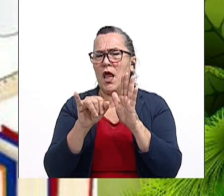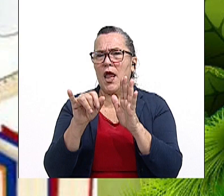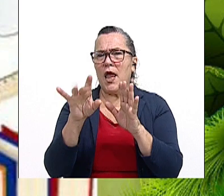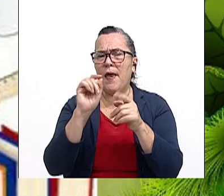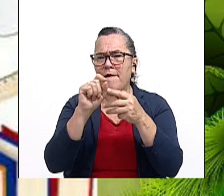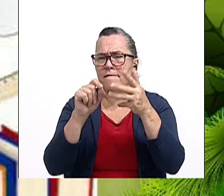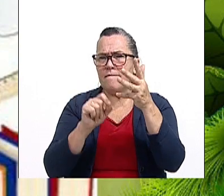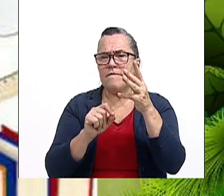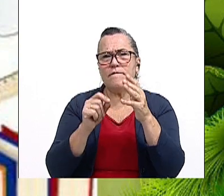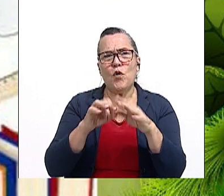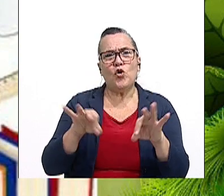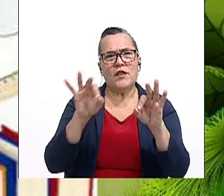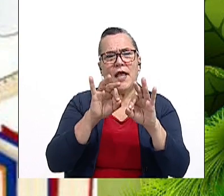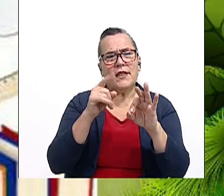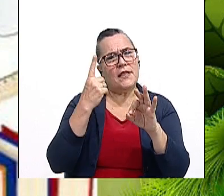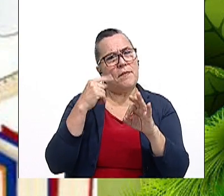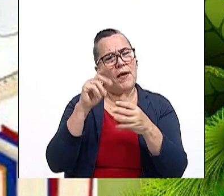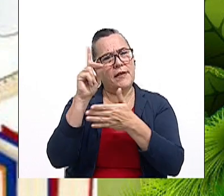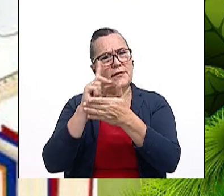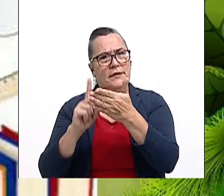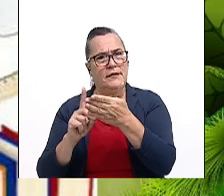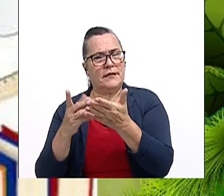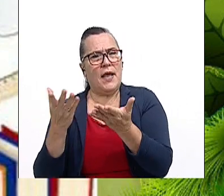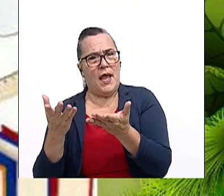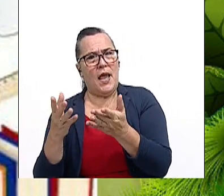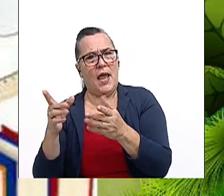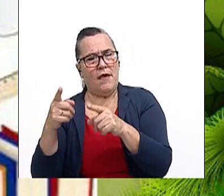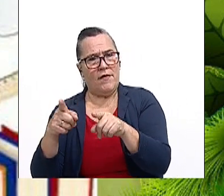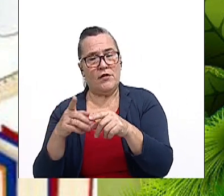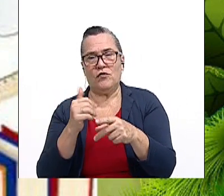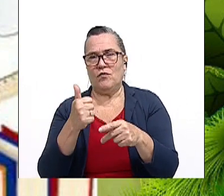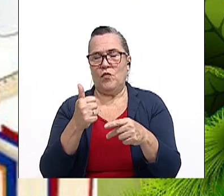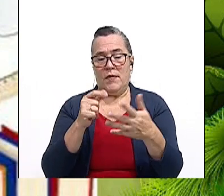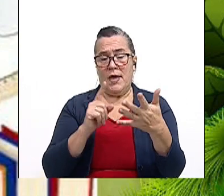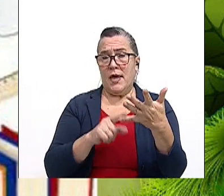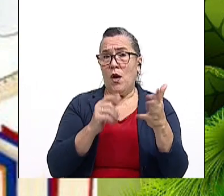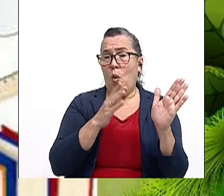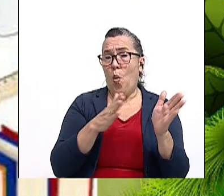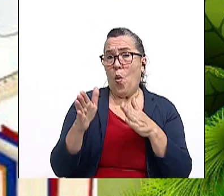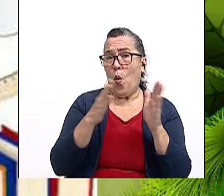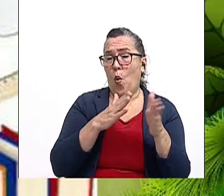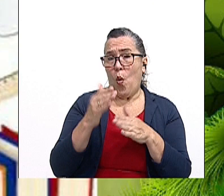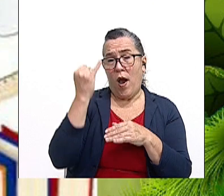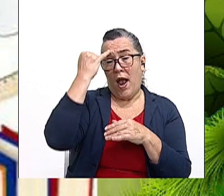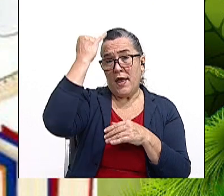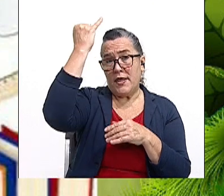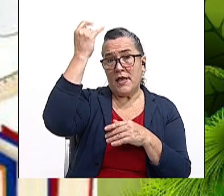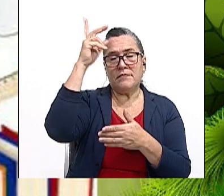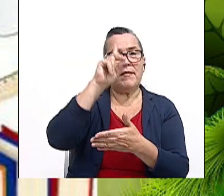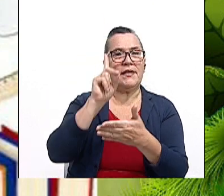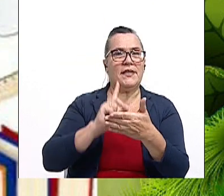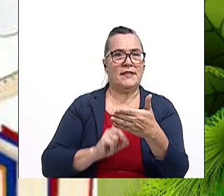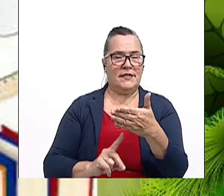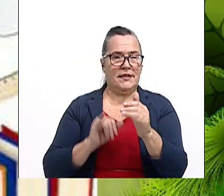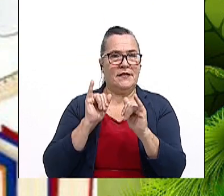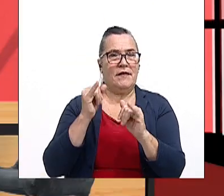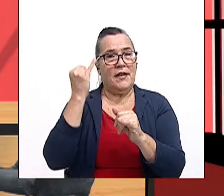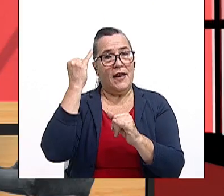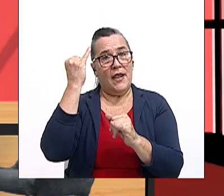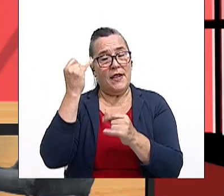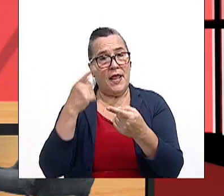to describe events? Very good. And did you organize ideas to describe events?